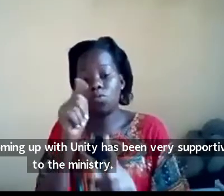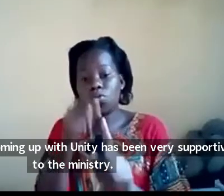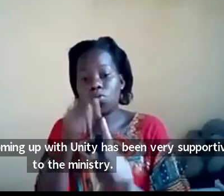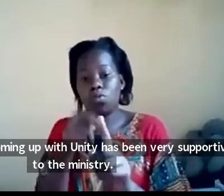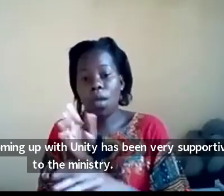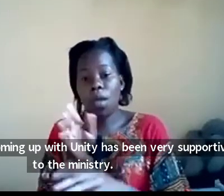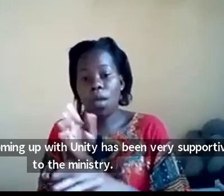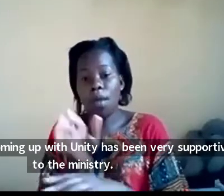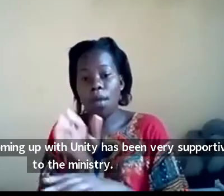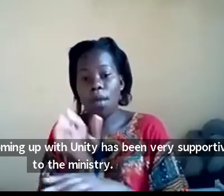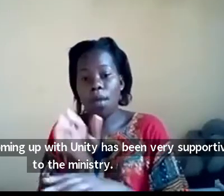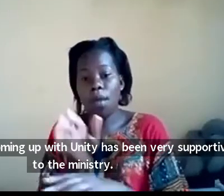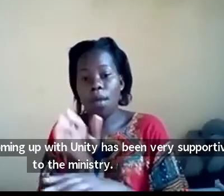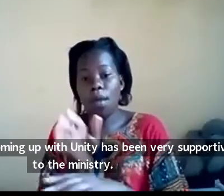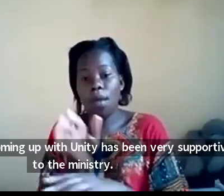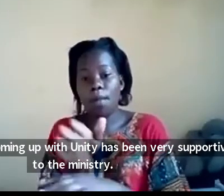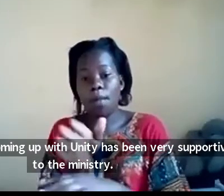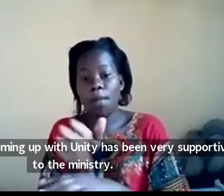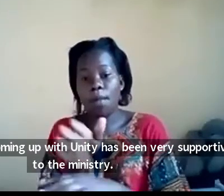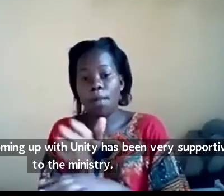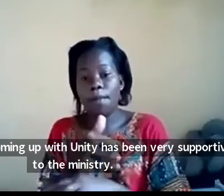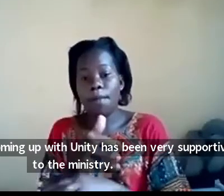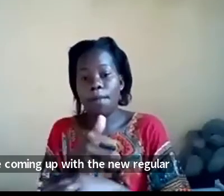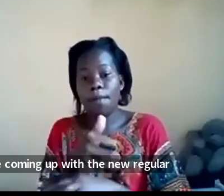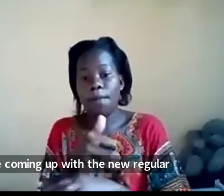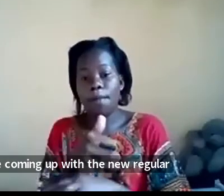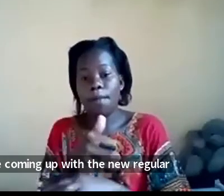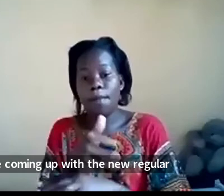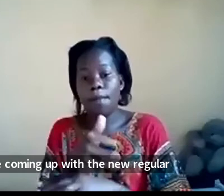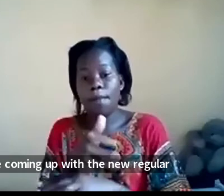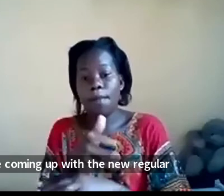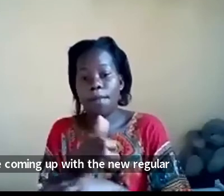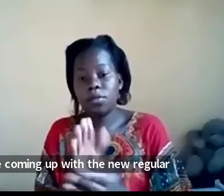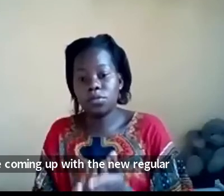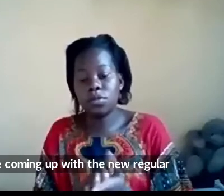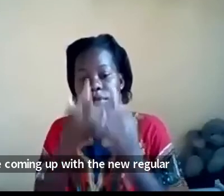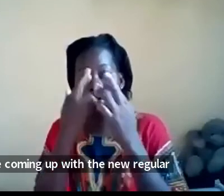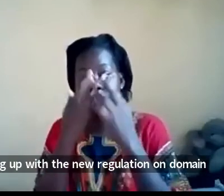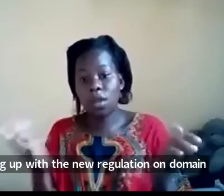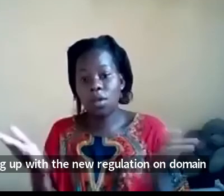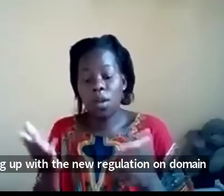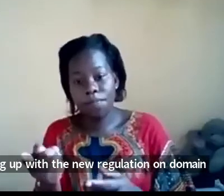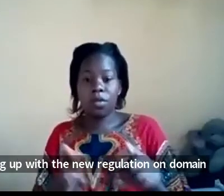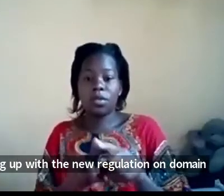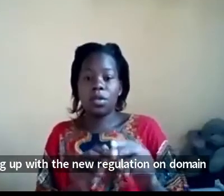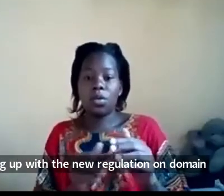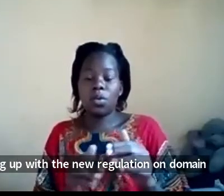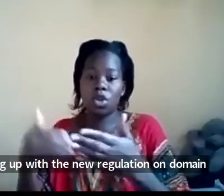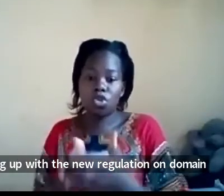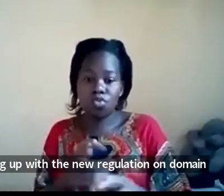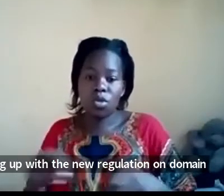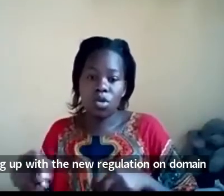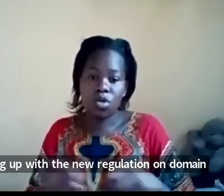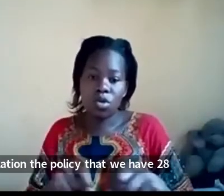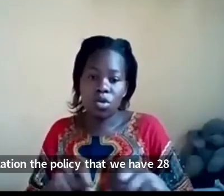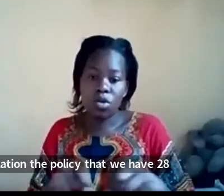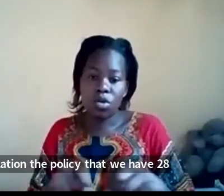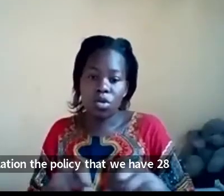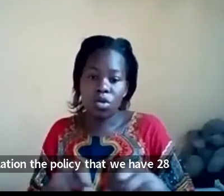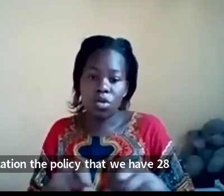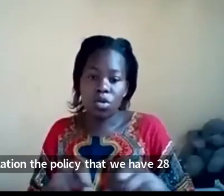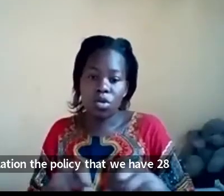review and the coming up with the new regulation, the mining regulation, the policy that we have of 2018,